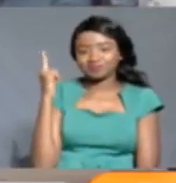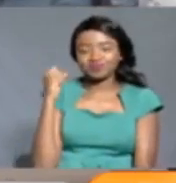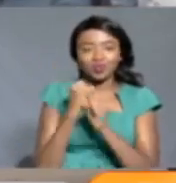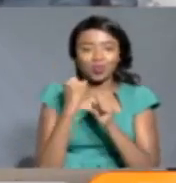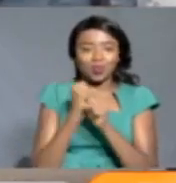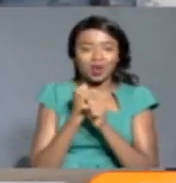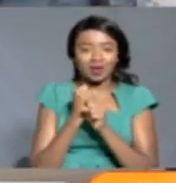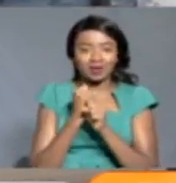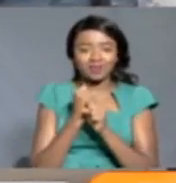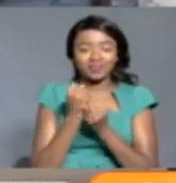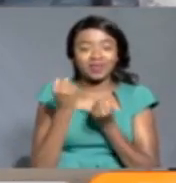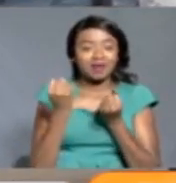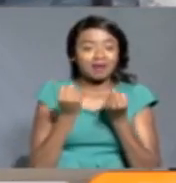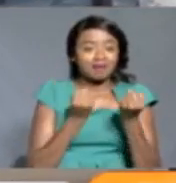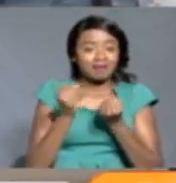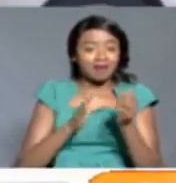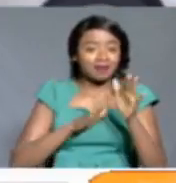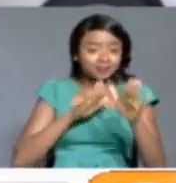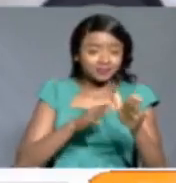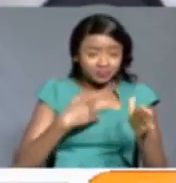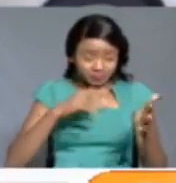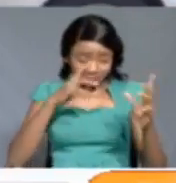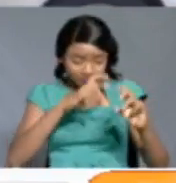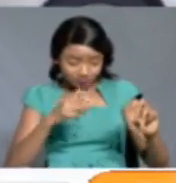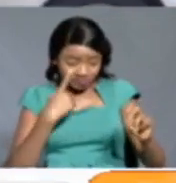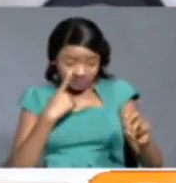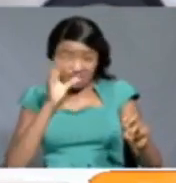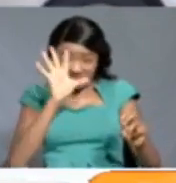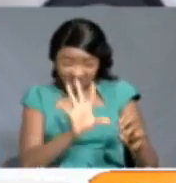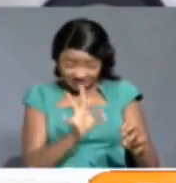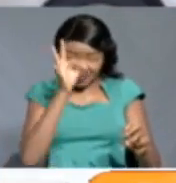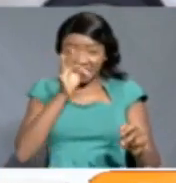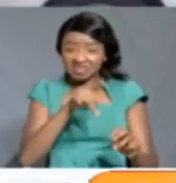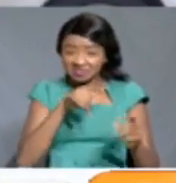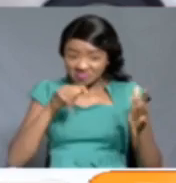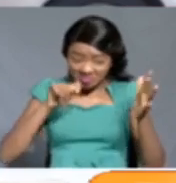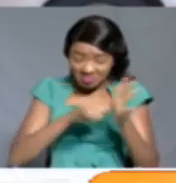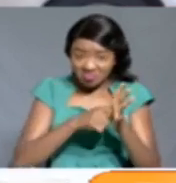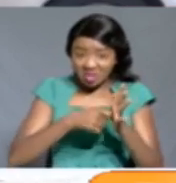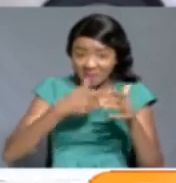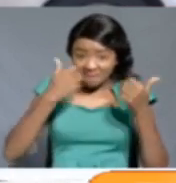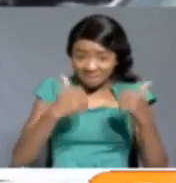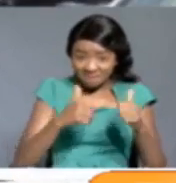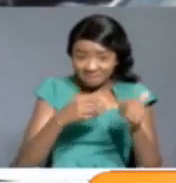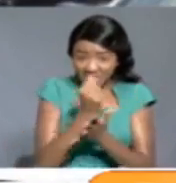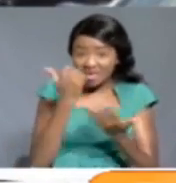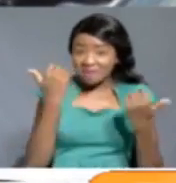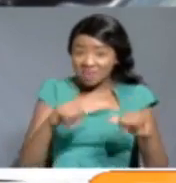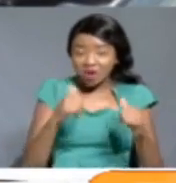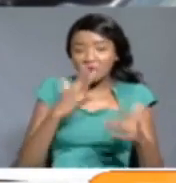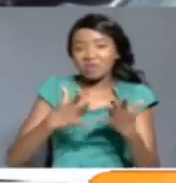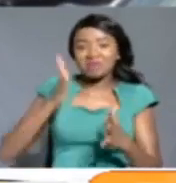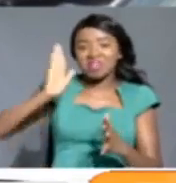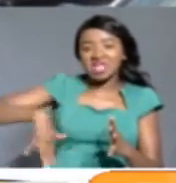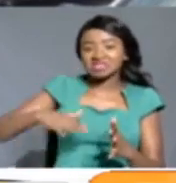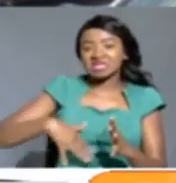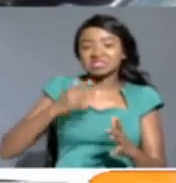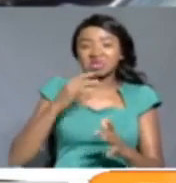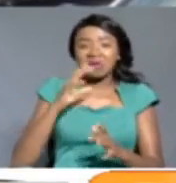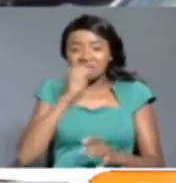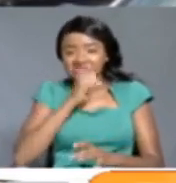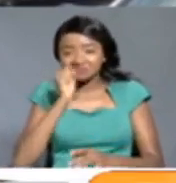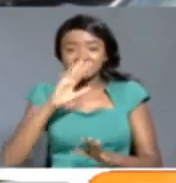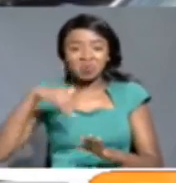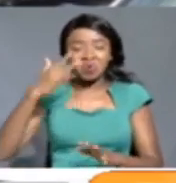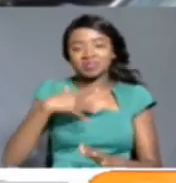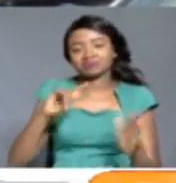Parking attendants will electronically query the vehicle, and if they find it has defaulted on paying the charges, it will be clamped virtually, where the